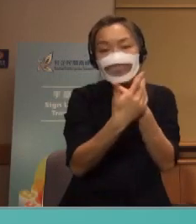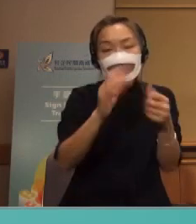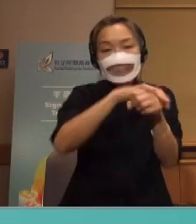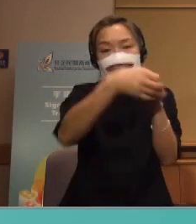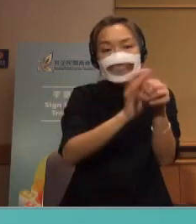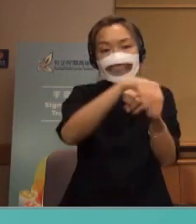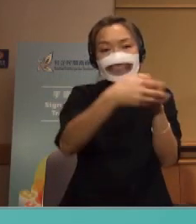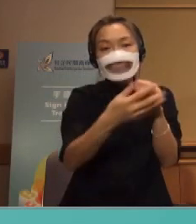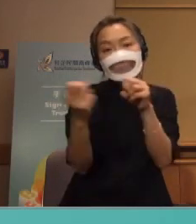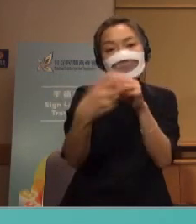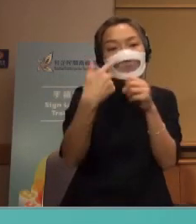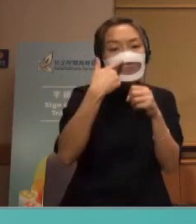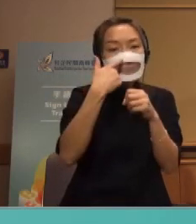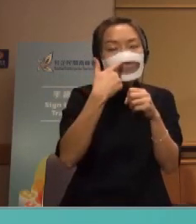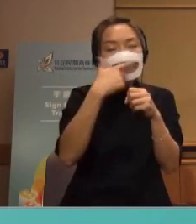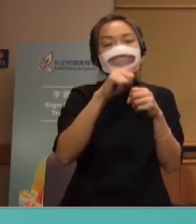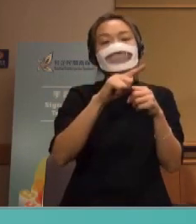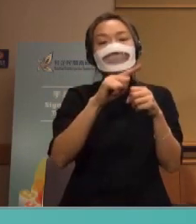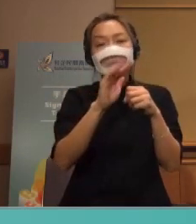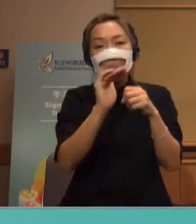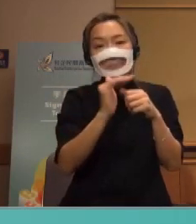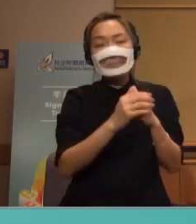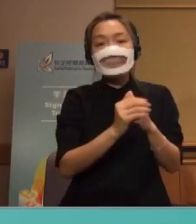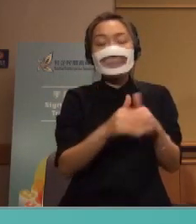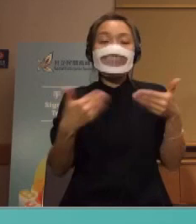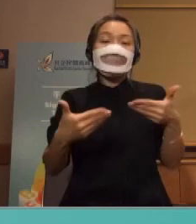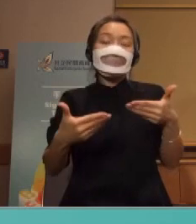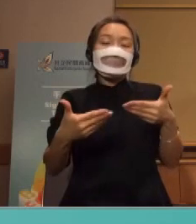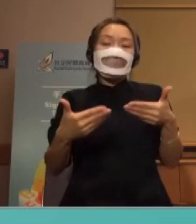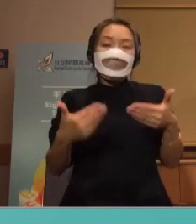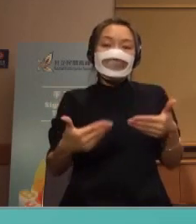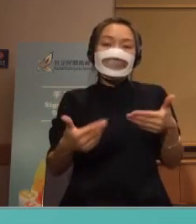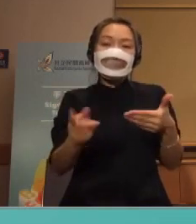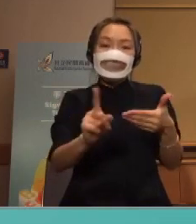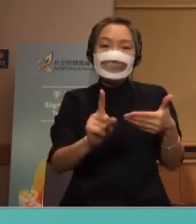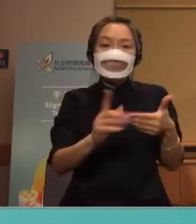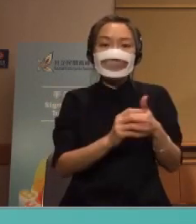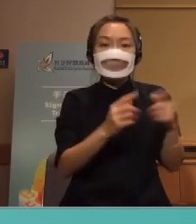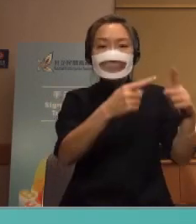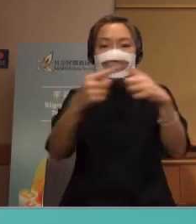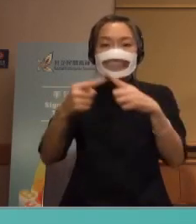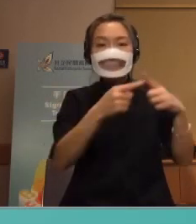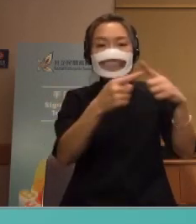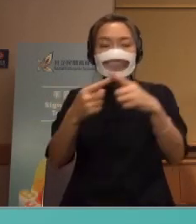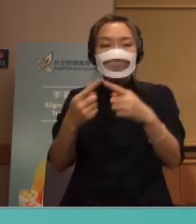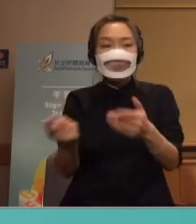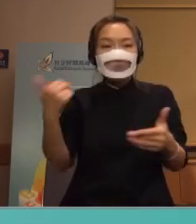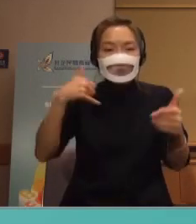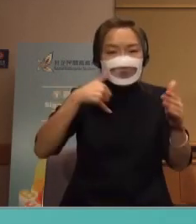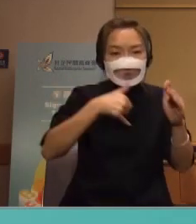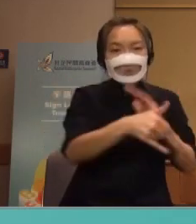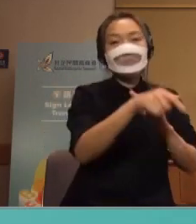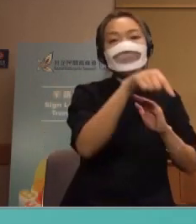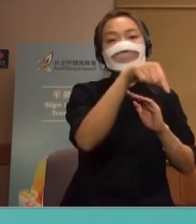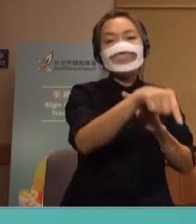there is a gradual shift of people entering ReFi and finding, inside ReFi kind of a set of values that anchor